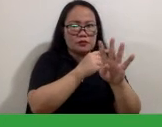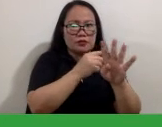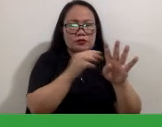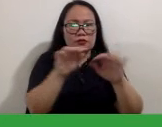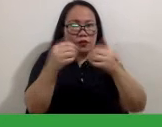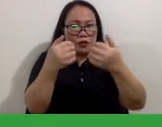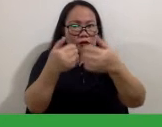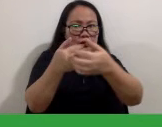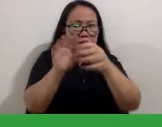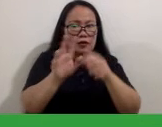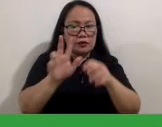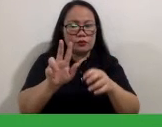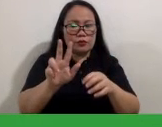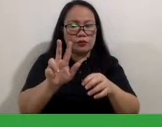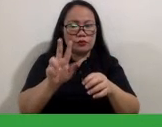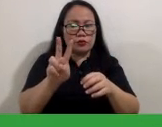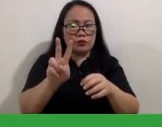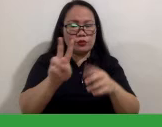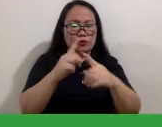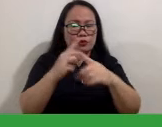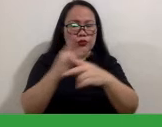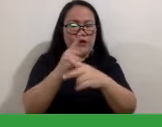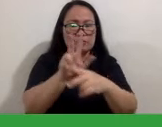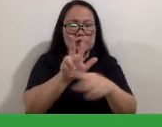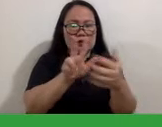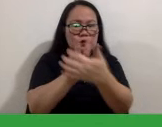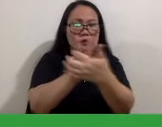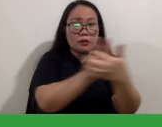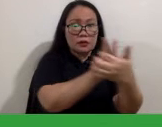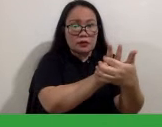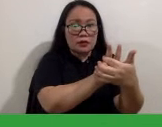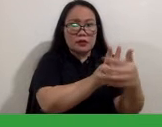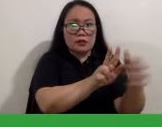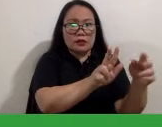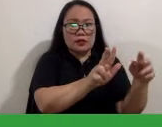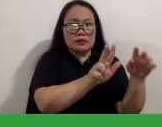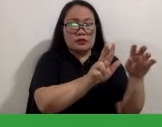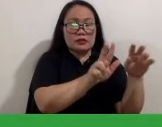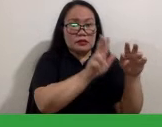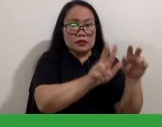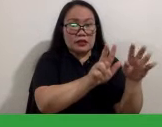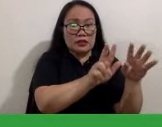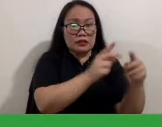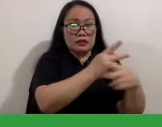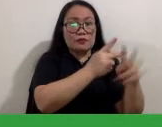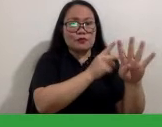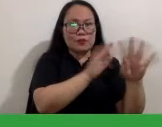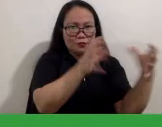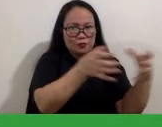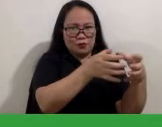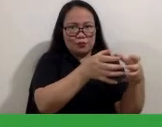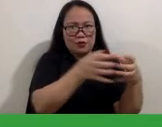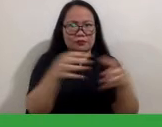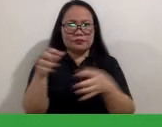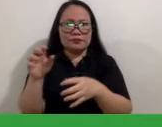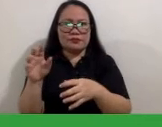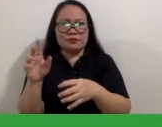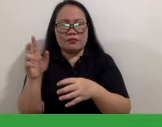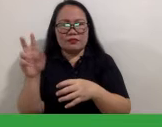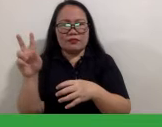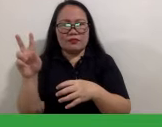2 times, ito na ngayon ang magka-group, si 3 times 4. Okay? So, let us solve. 2 times 3, that is